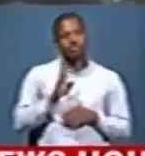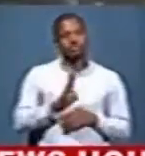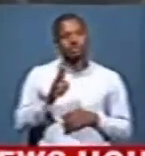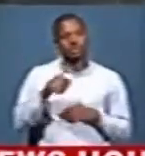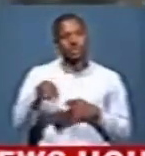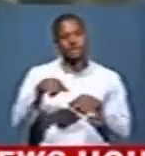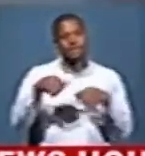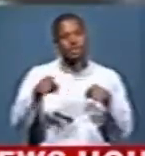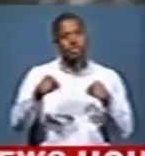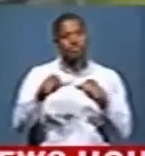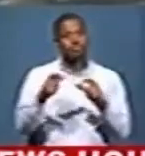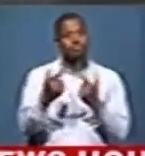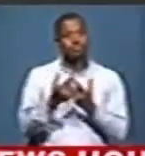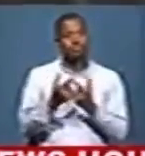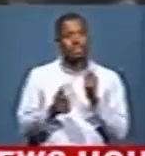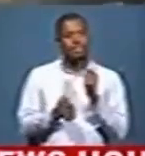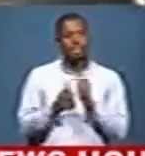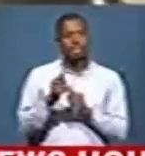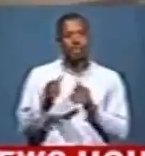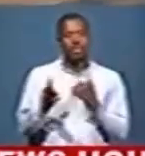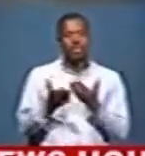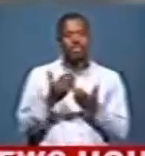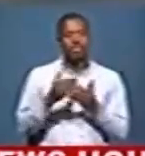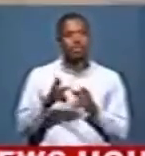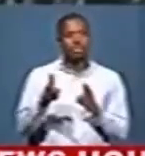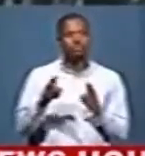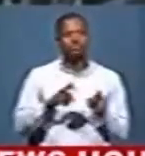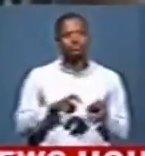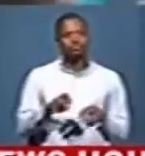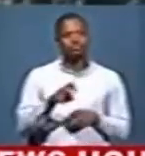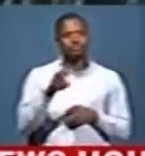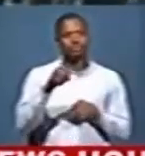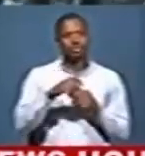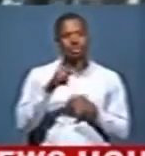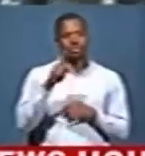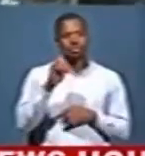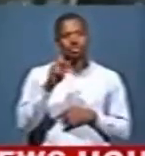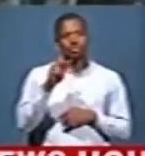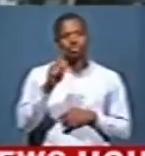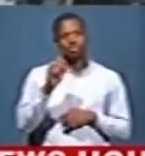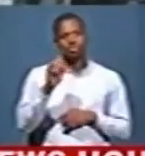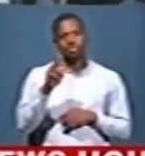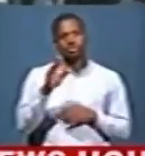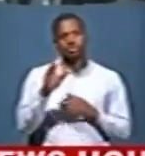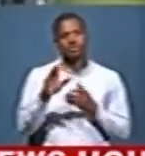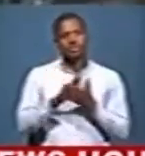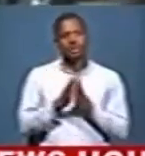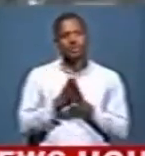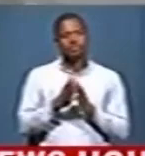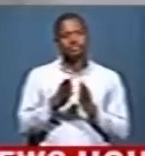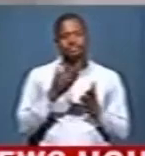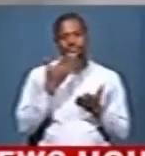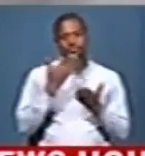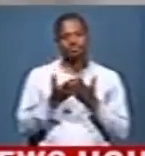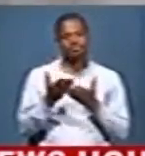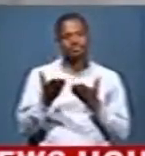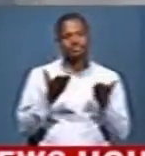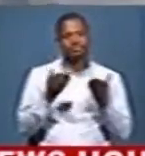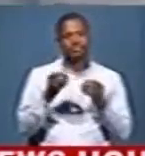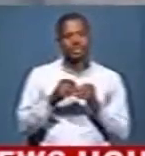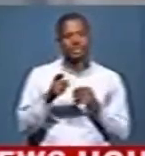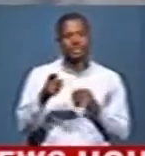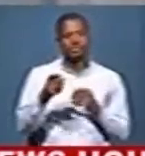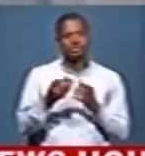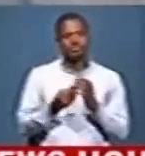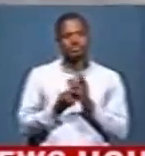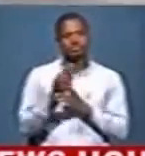These motorcycles are the most common way of traveling around Cotonou and have become an essential service for this ever-growing